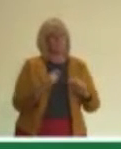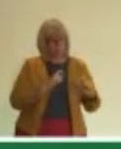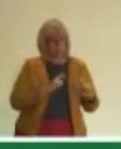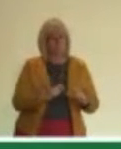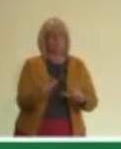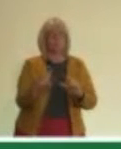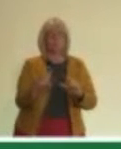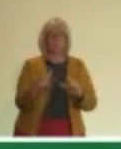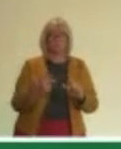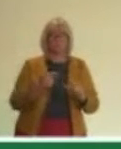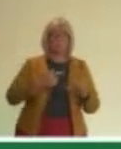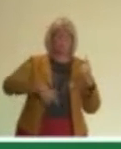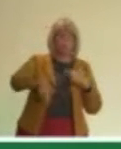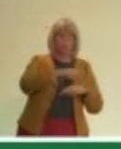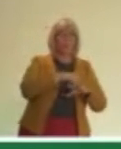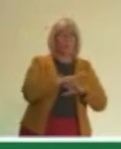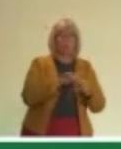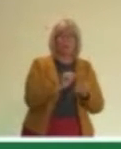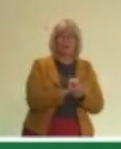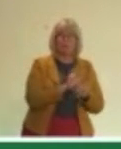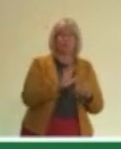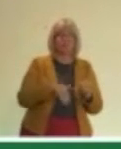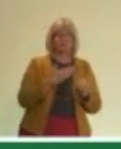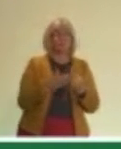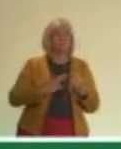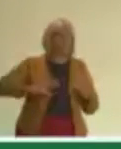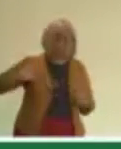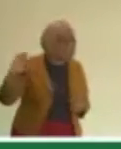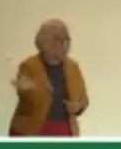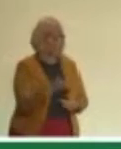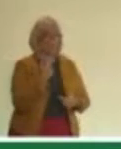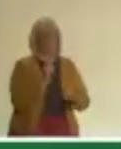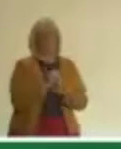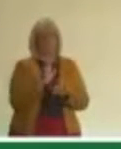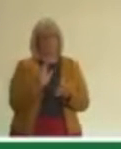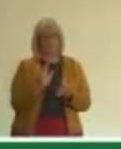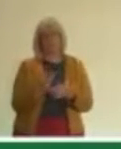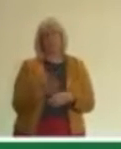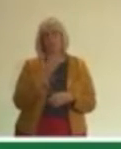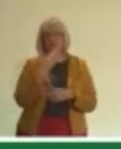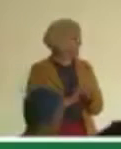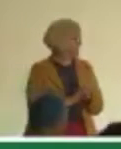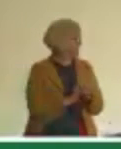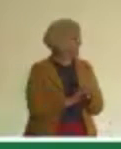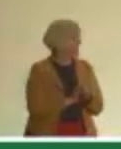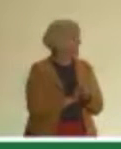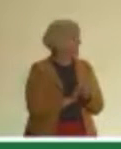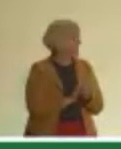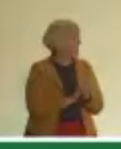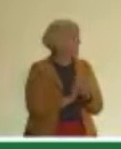we all are truly liberated. Conference, please give Zack Polanski a big, big round of applause.